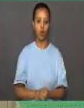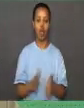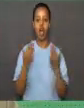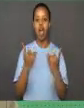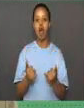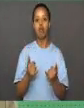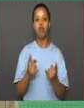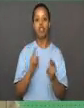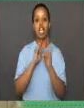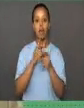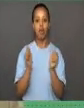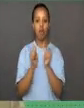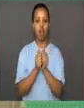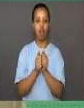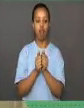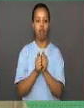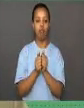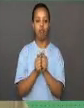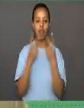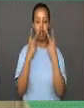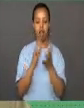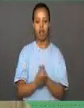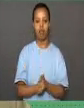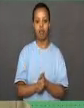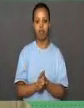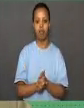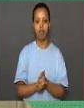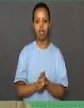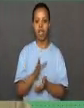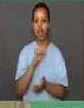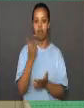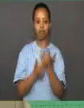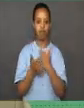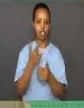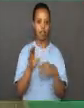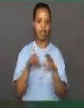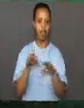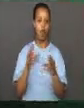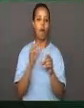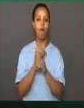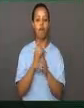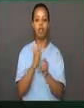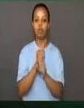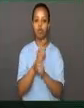us go through each of the terms together and discuss their functions.